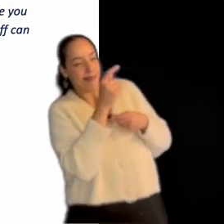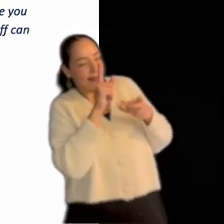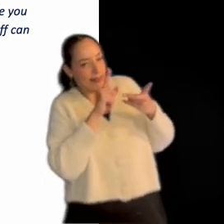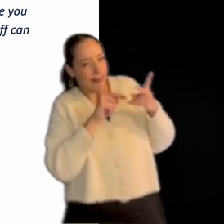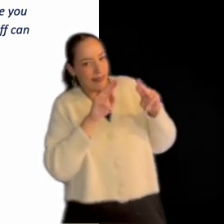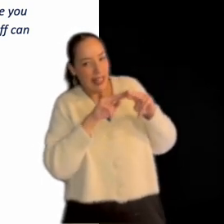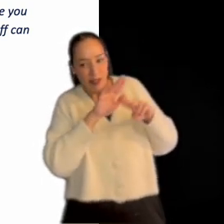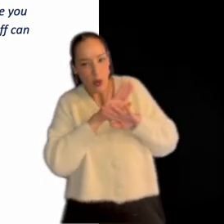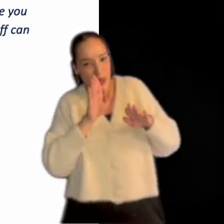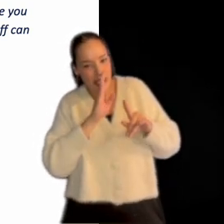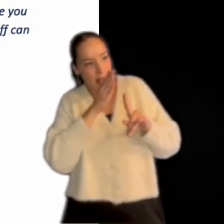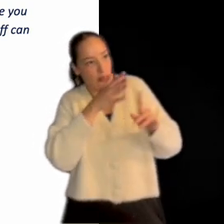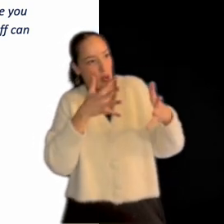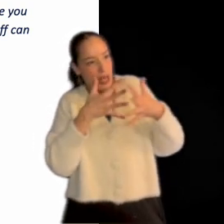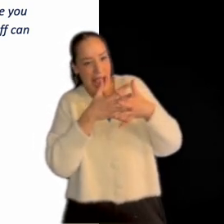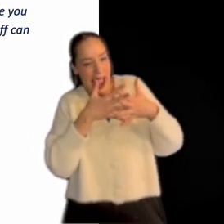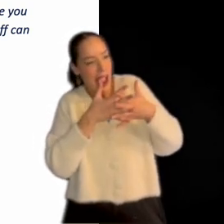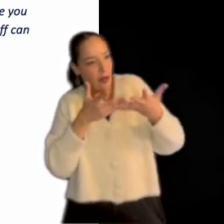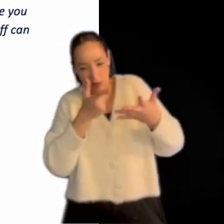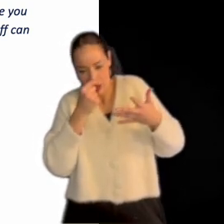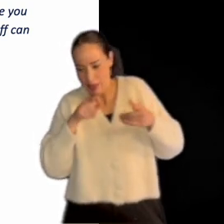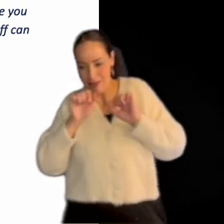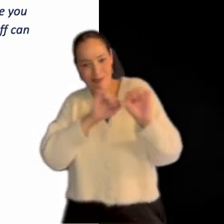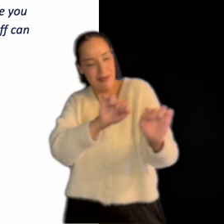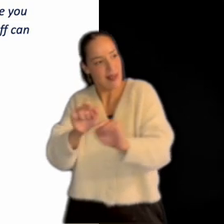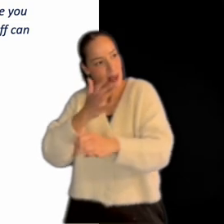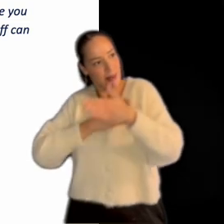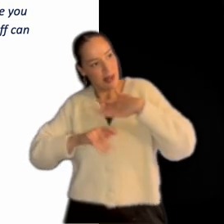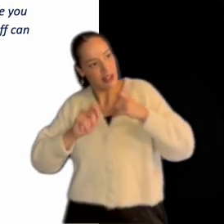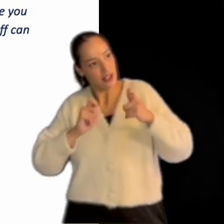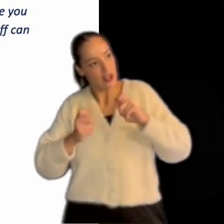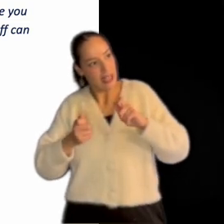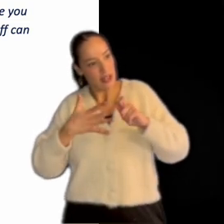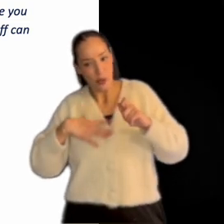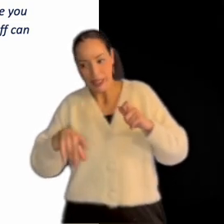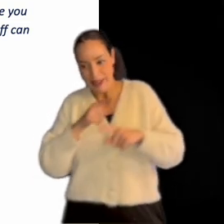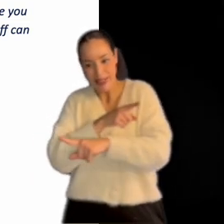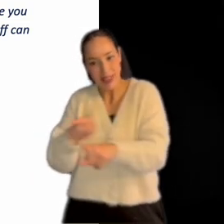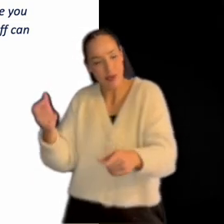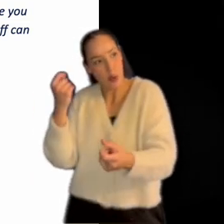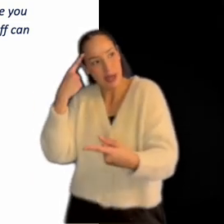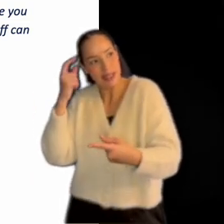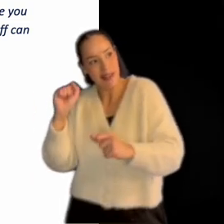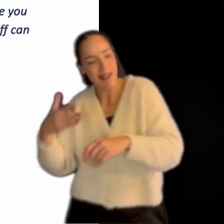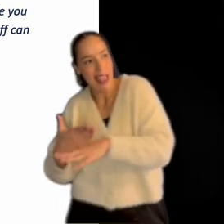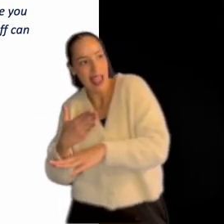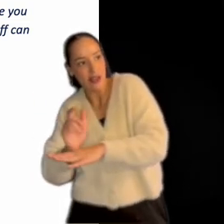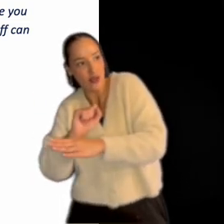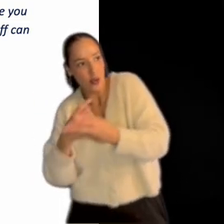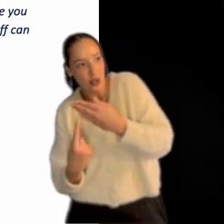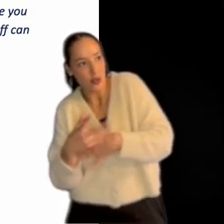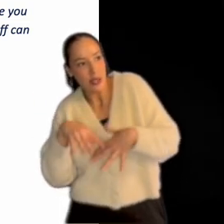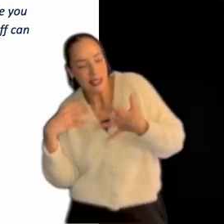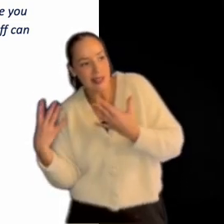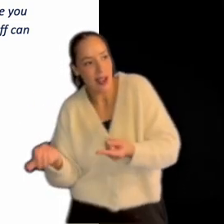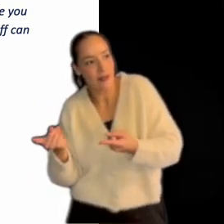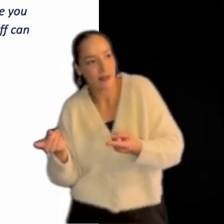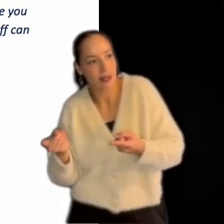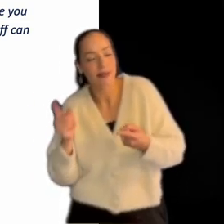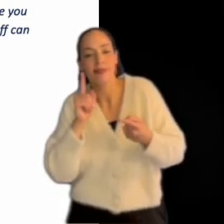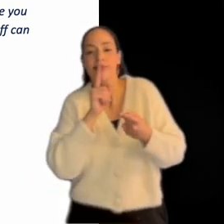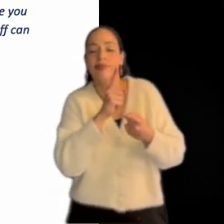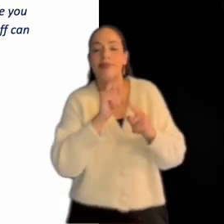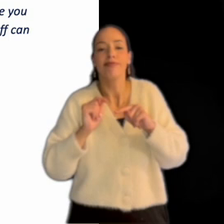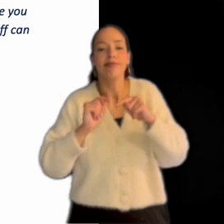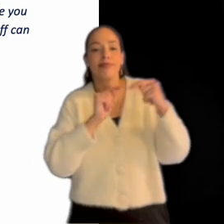behaviour change? How else can they come to understand that their actions have consequences? Challenging such assumptions underpins